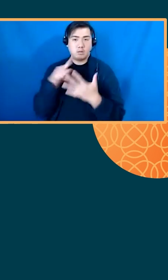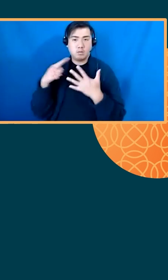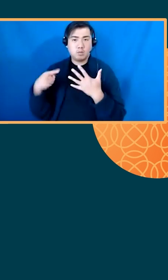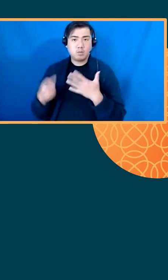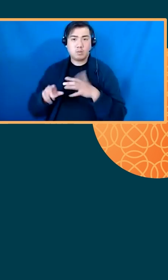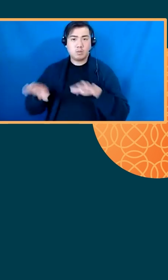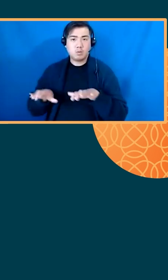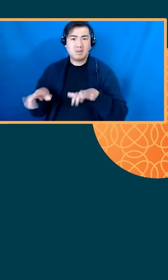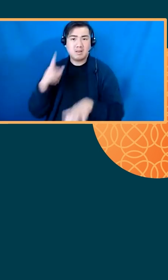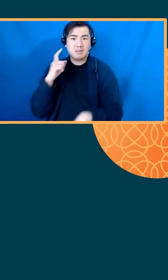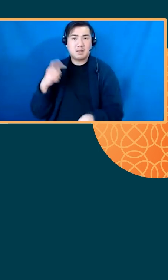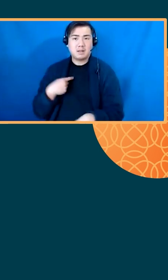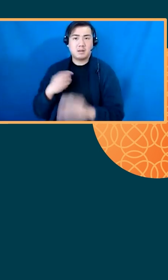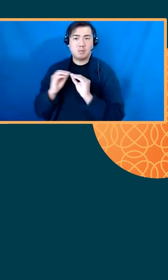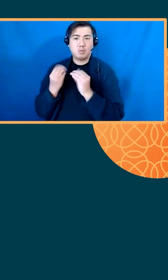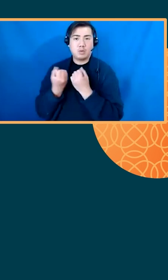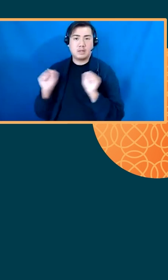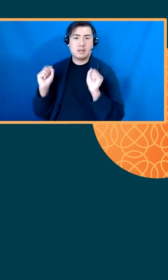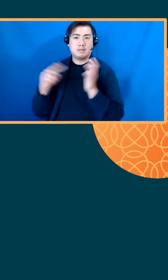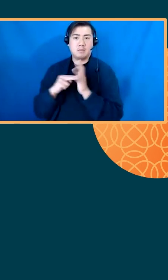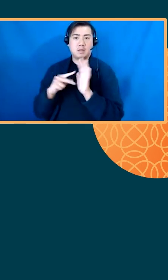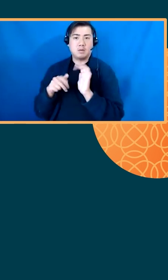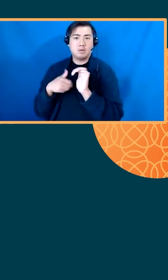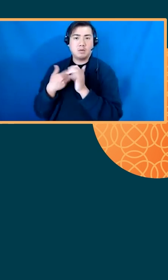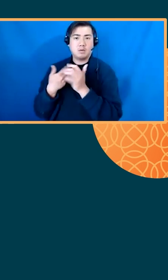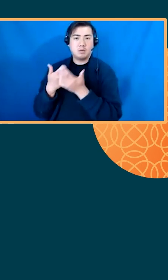safer to stay unremarkable?